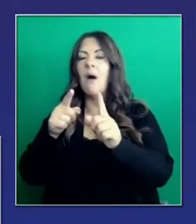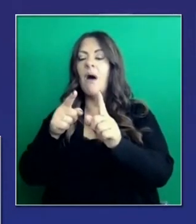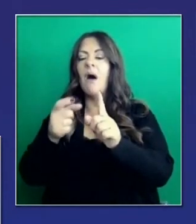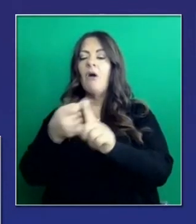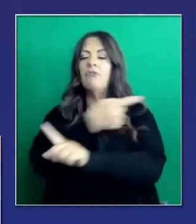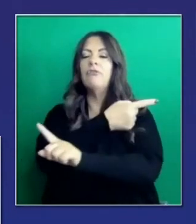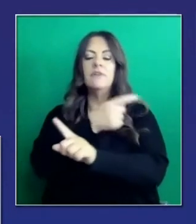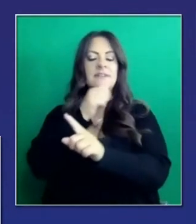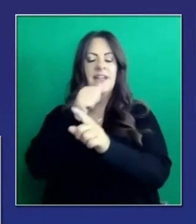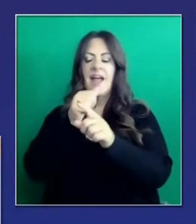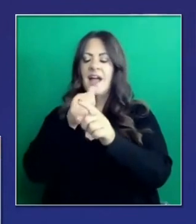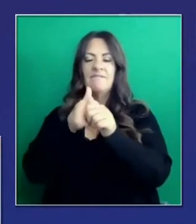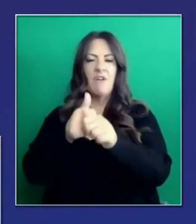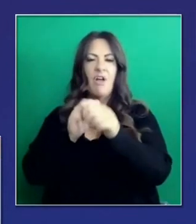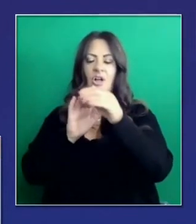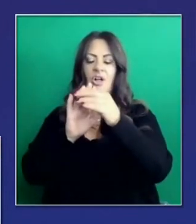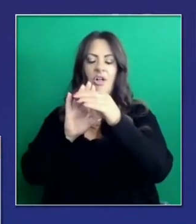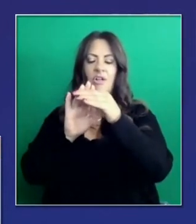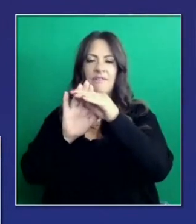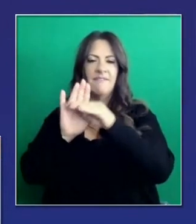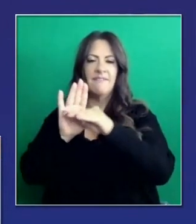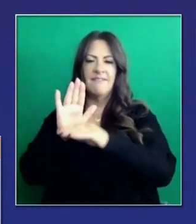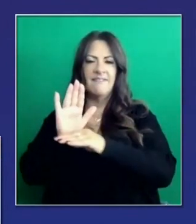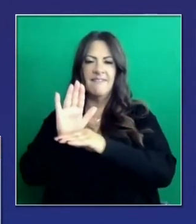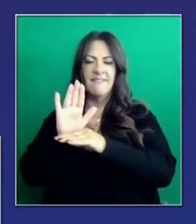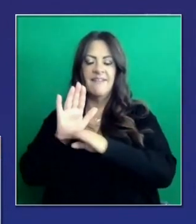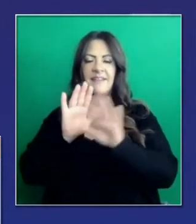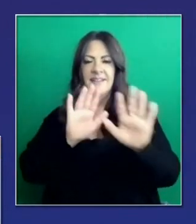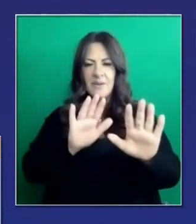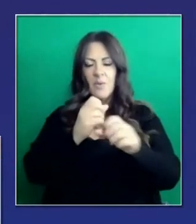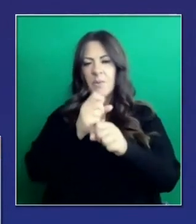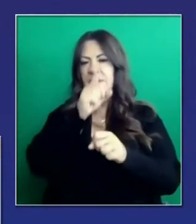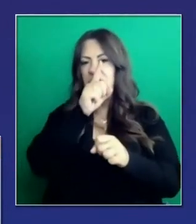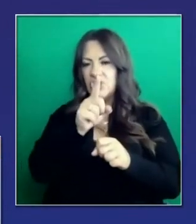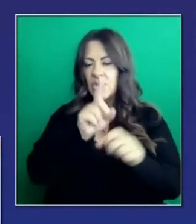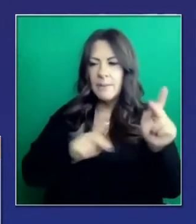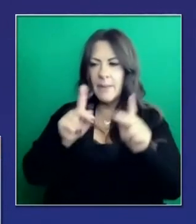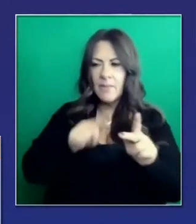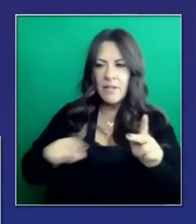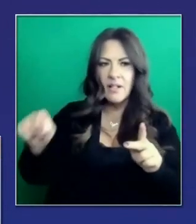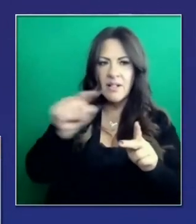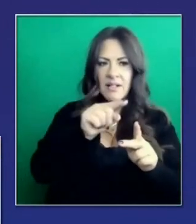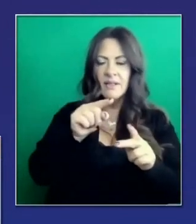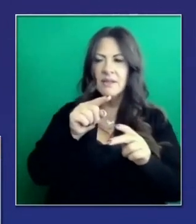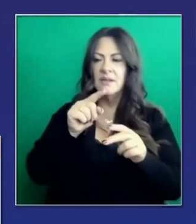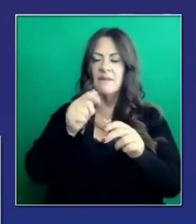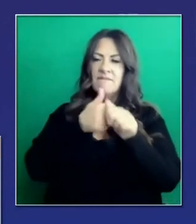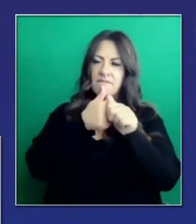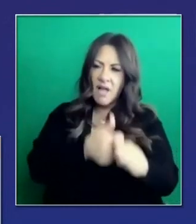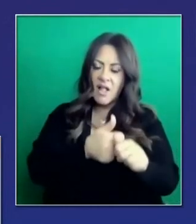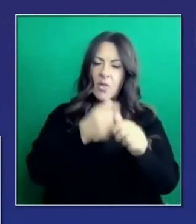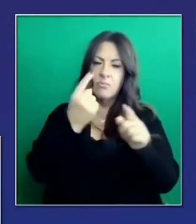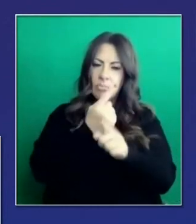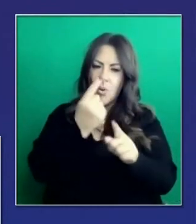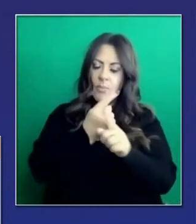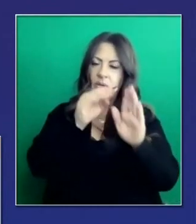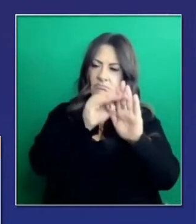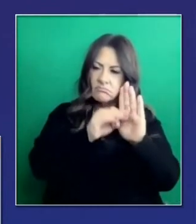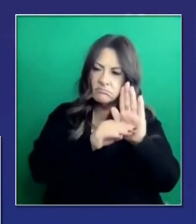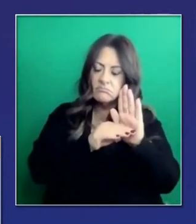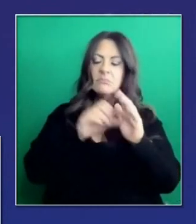to resume, making sure that folks were prepared to be in compliance. And so that's the way we're approaching this, and not